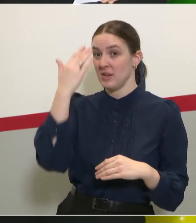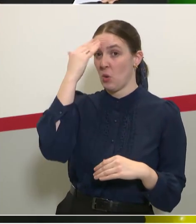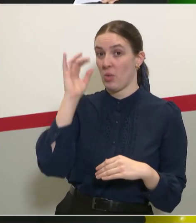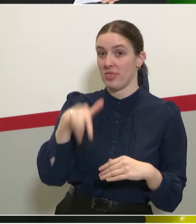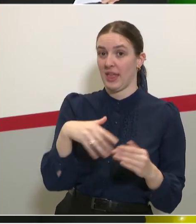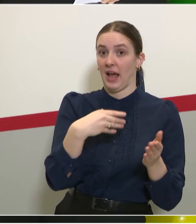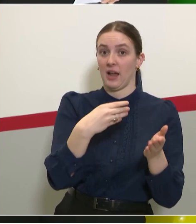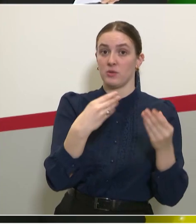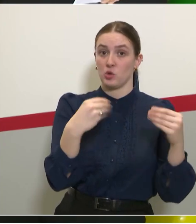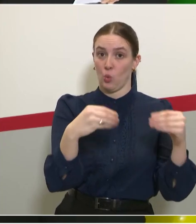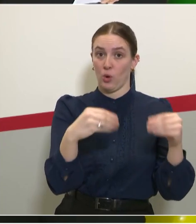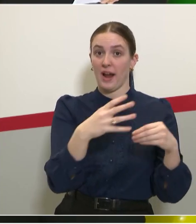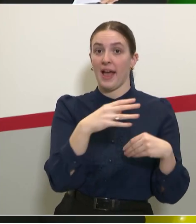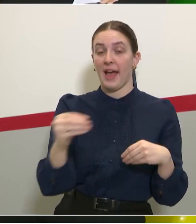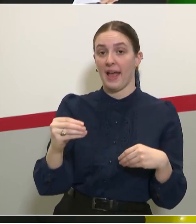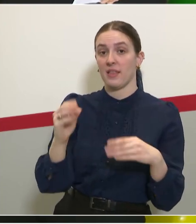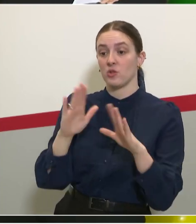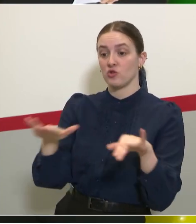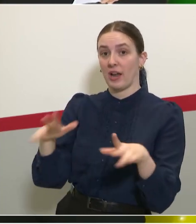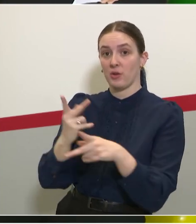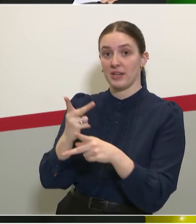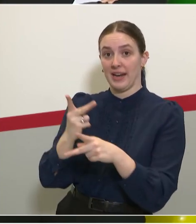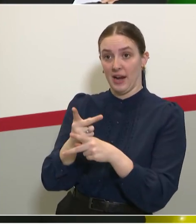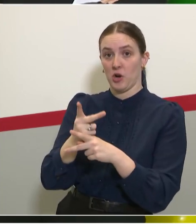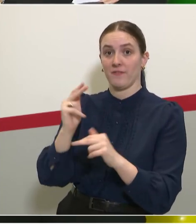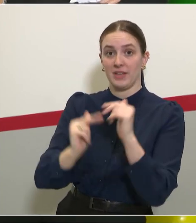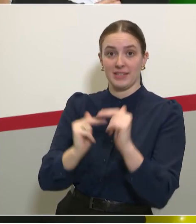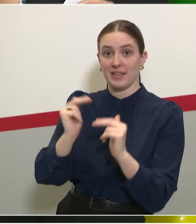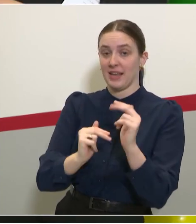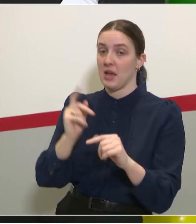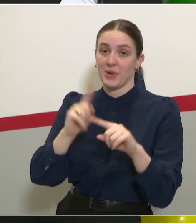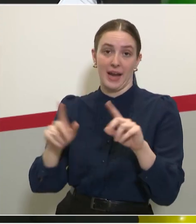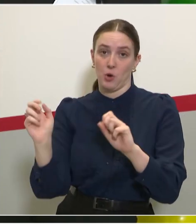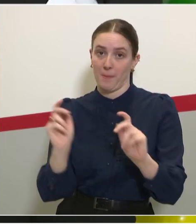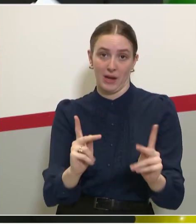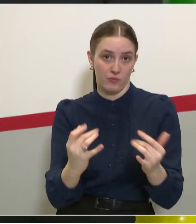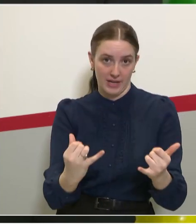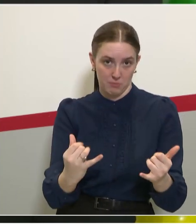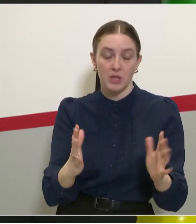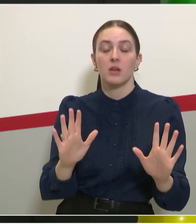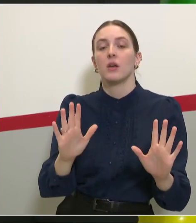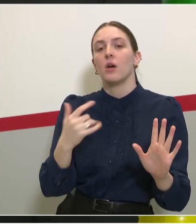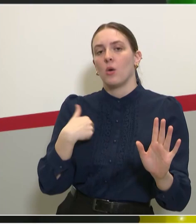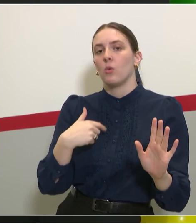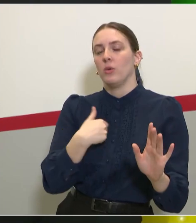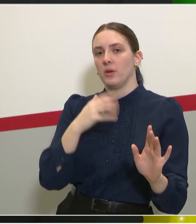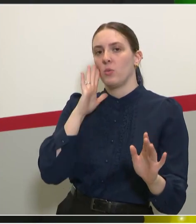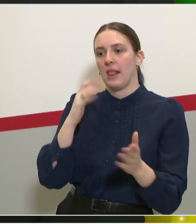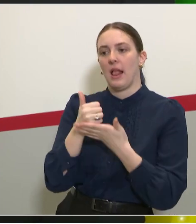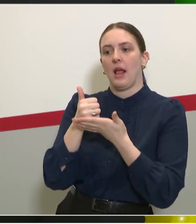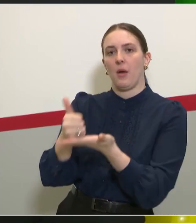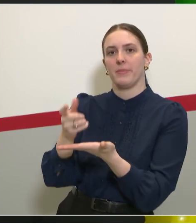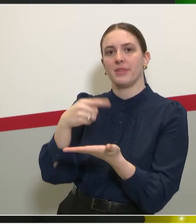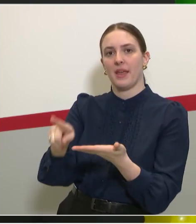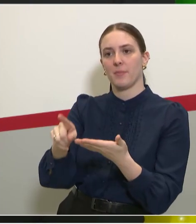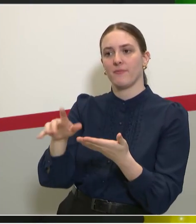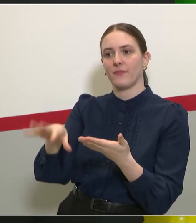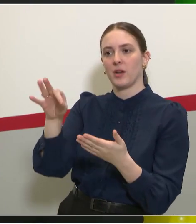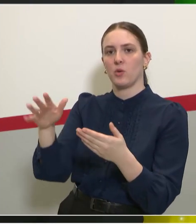and the child care facility can't go back. So our teams will see if we can help them get